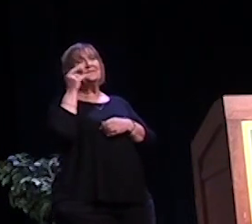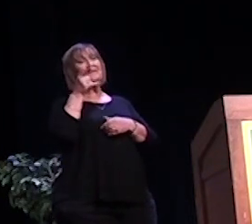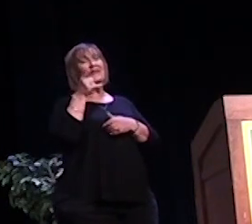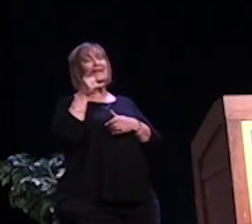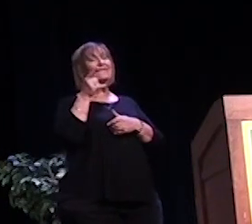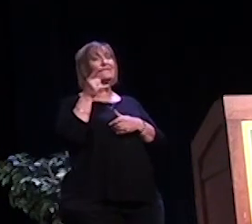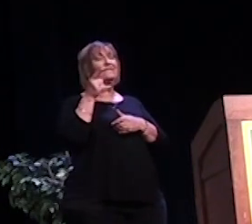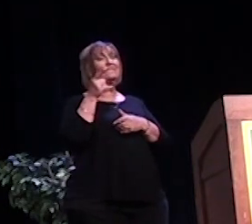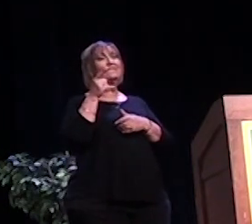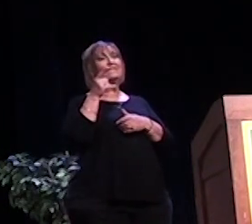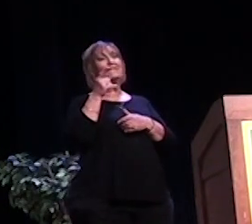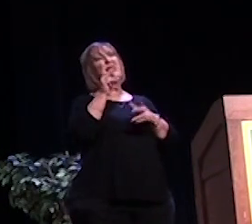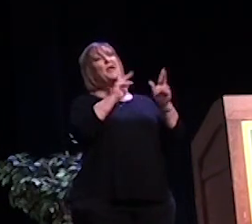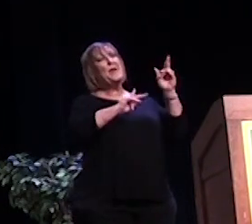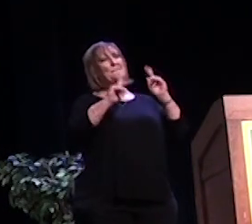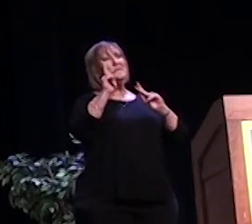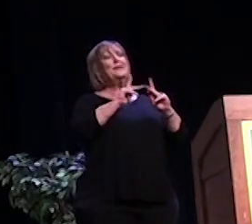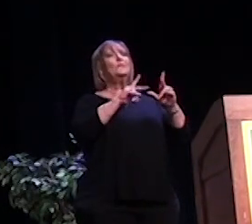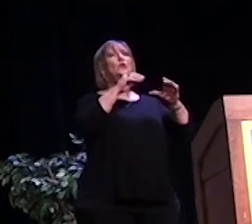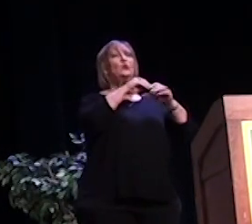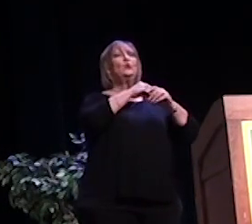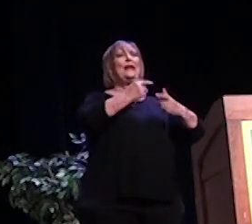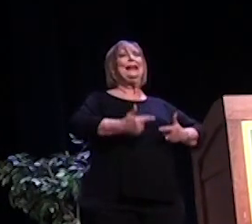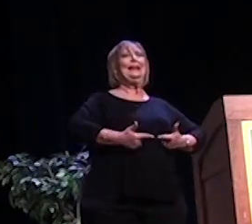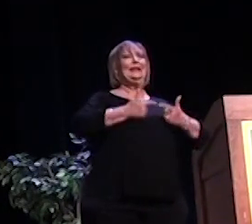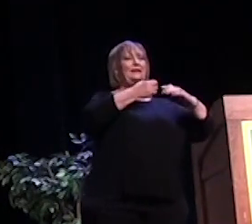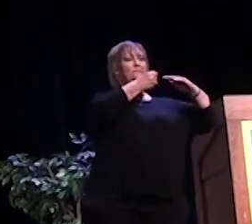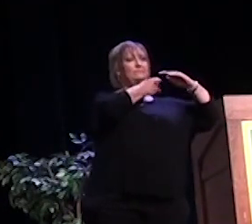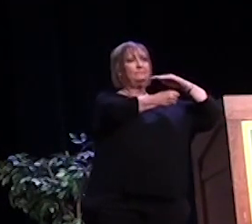do qualify and take folks that are in shelter.